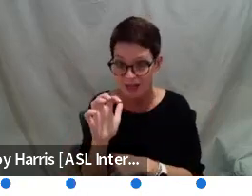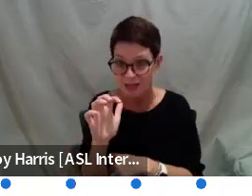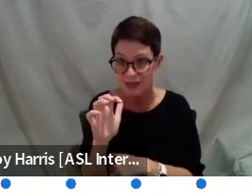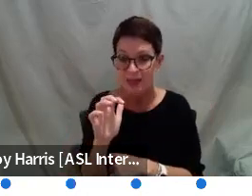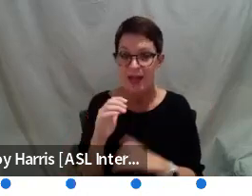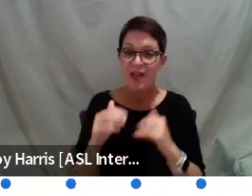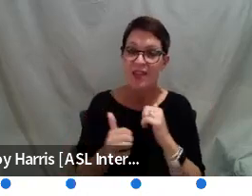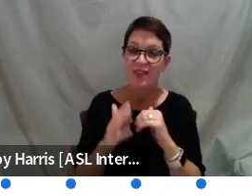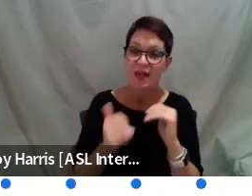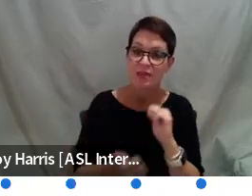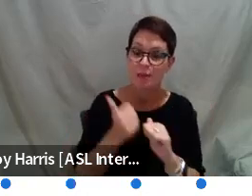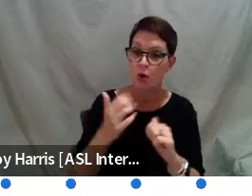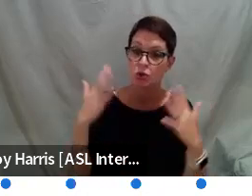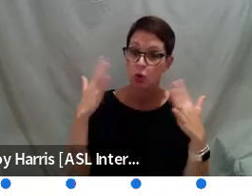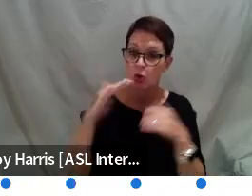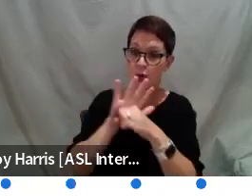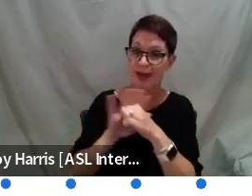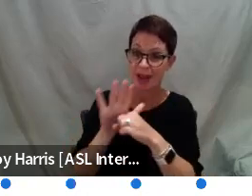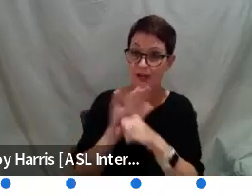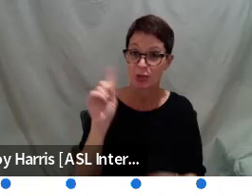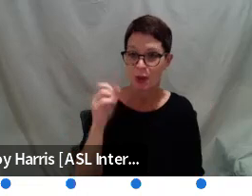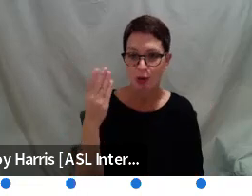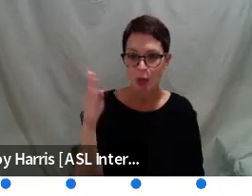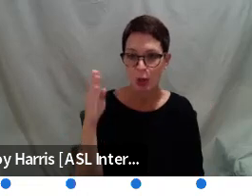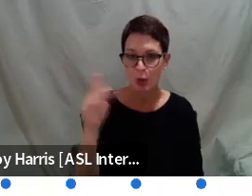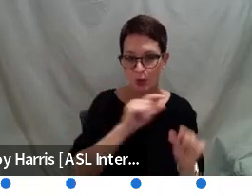the coolest blocks, which are in blue.